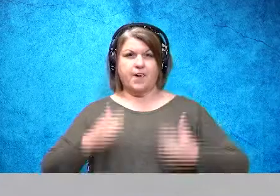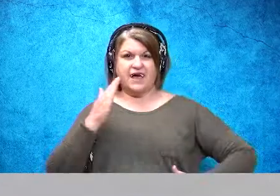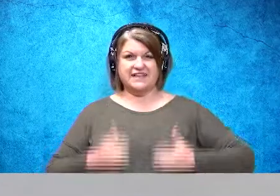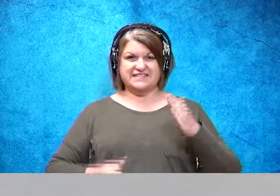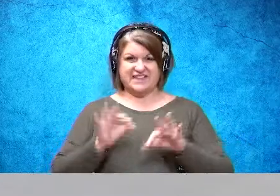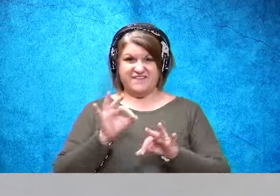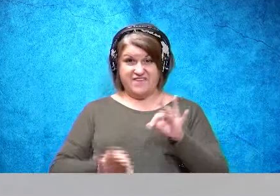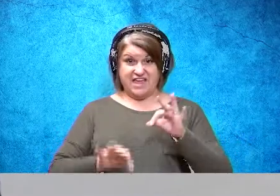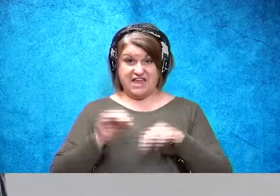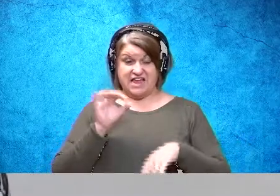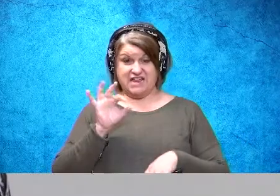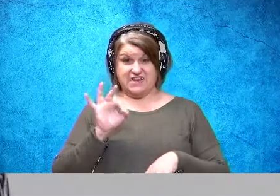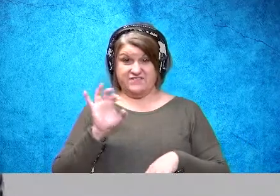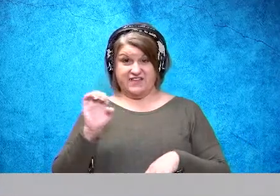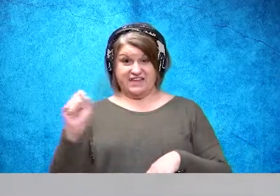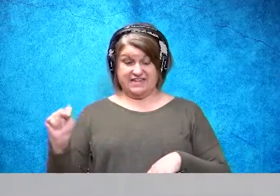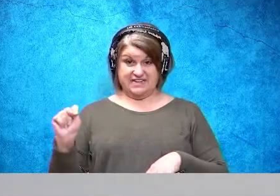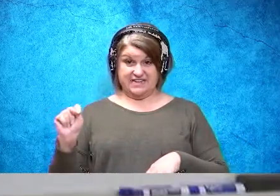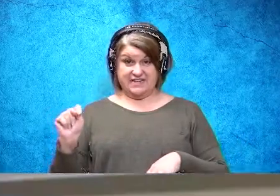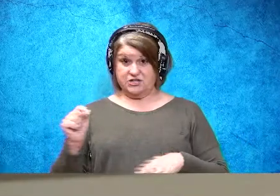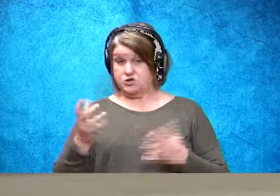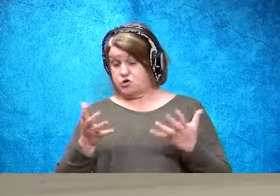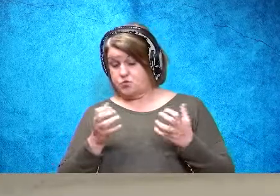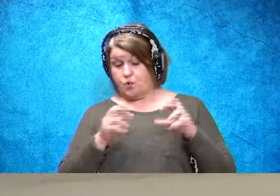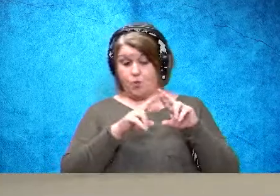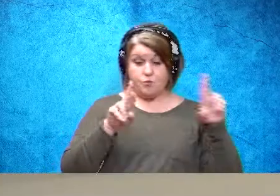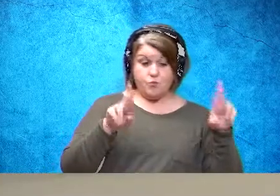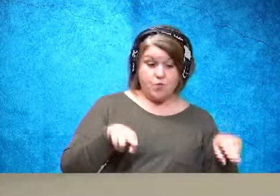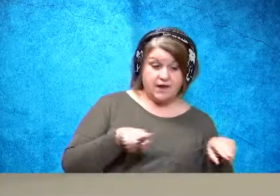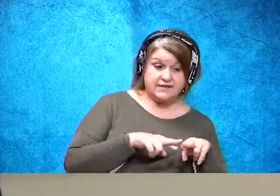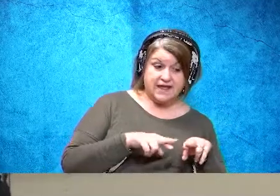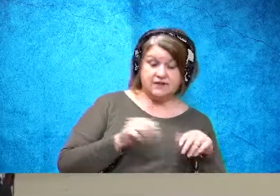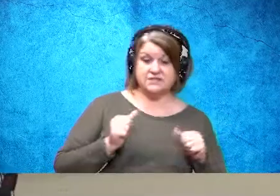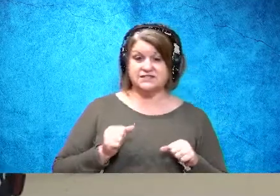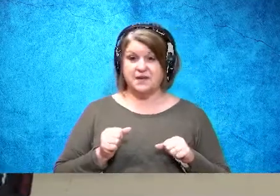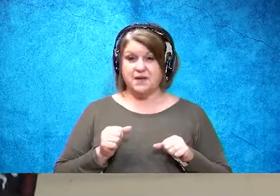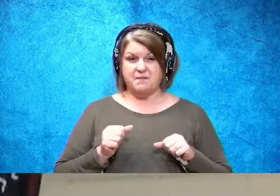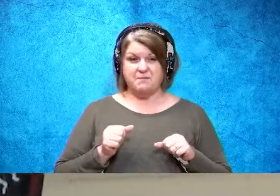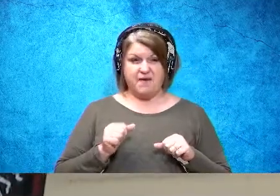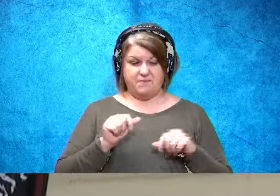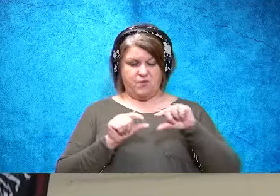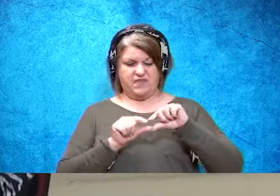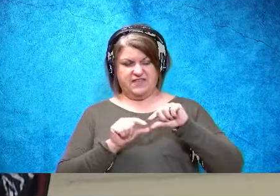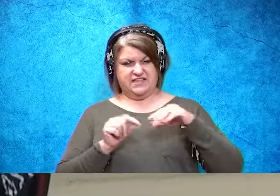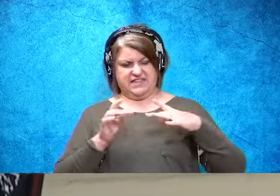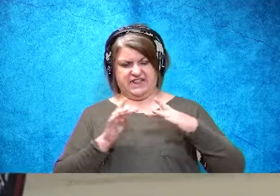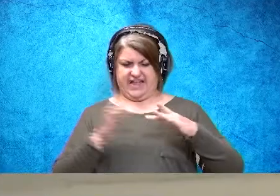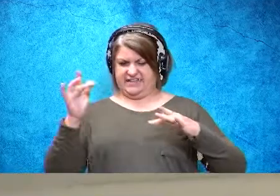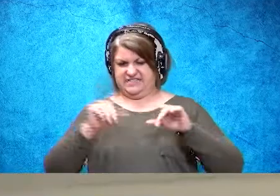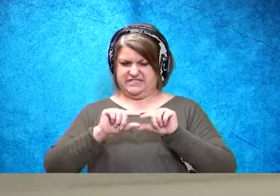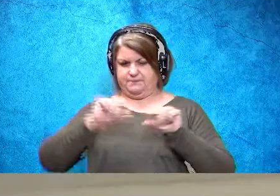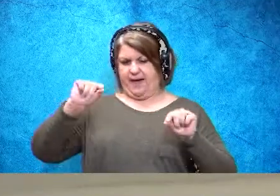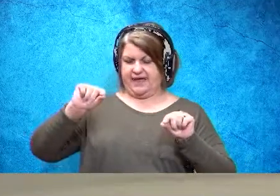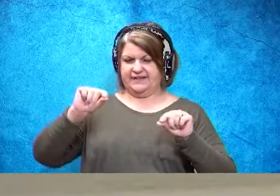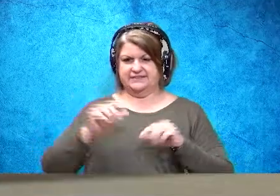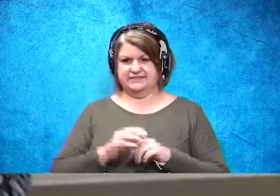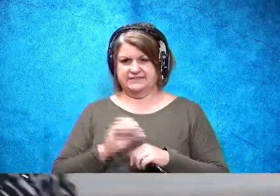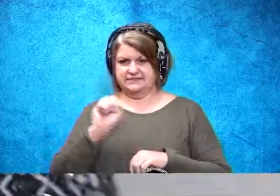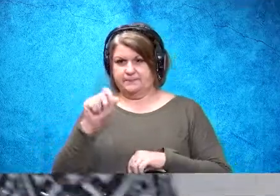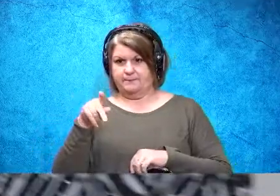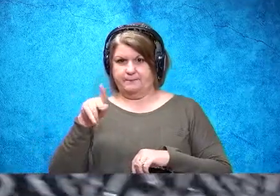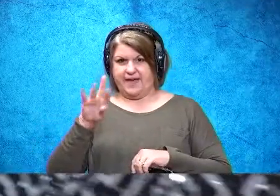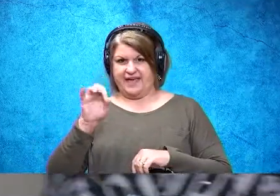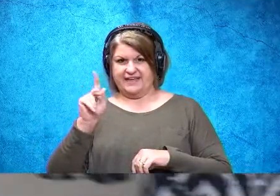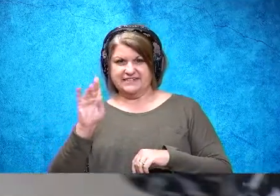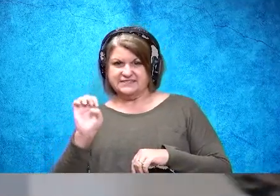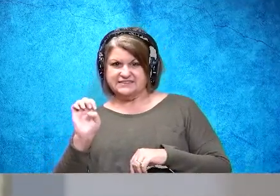want to do rectangles, maybe with some spikes on the bottom? Do you want to do semicircles or with